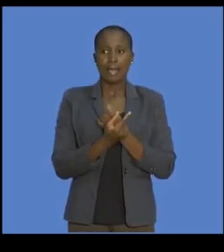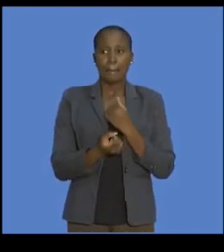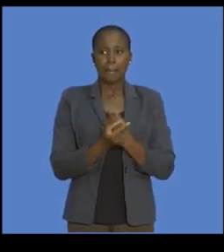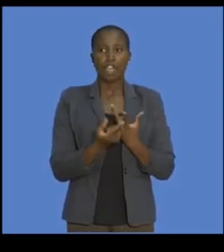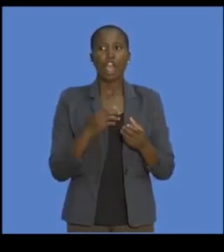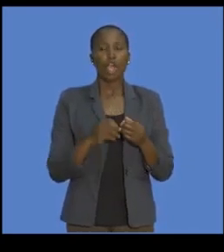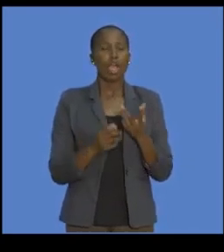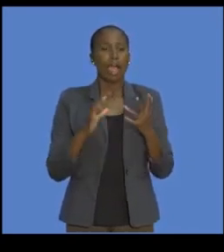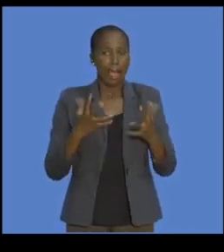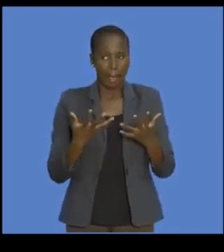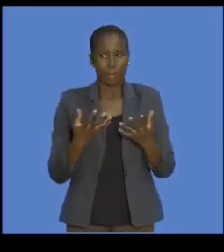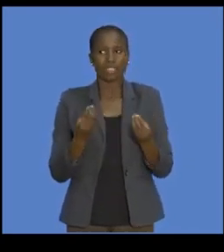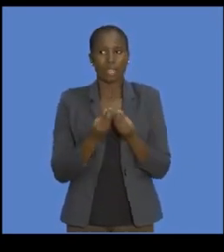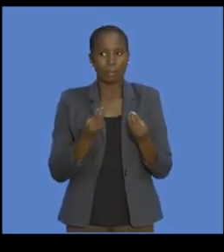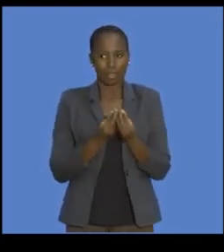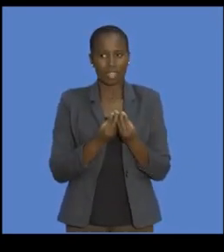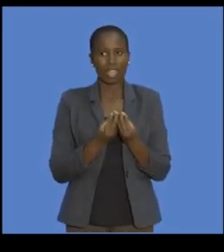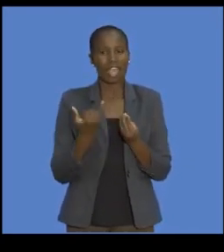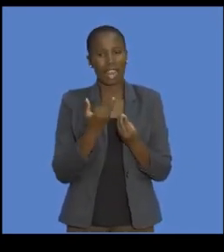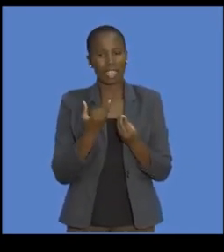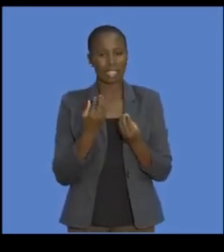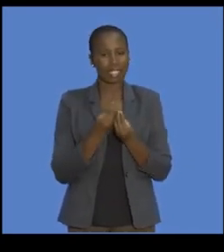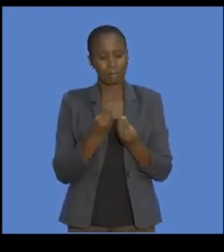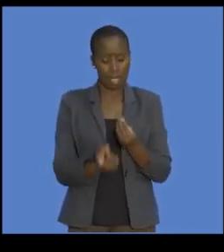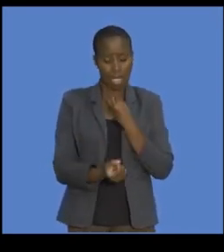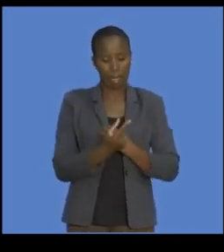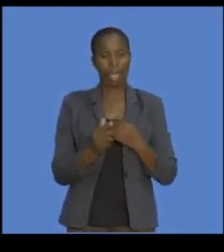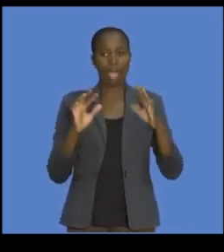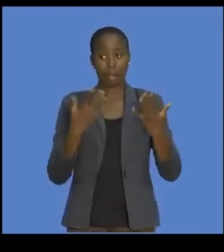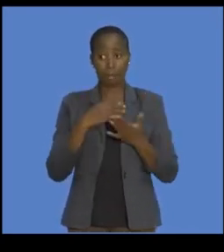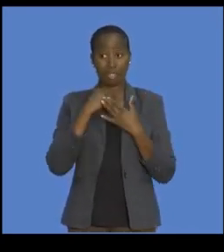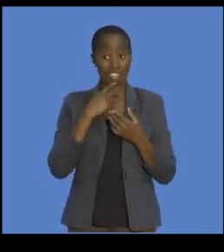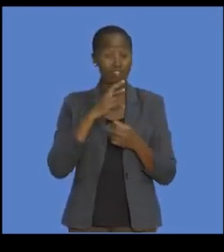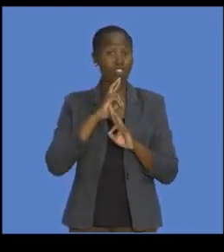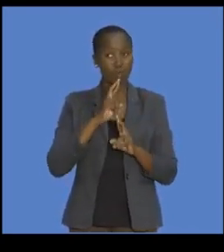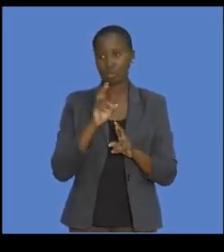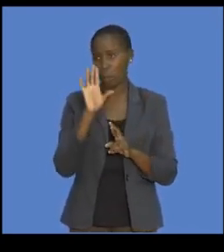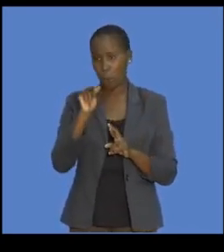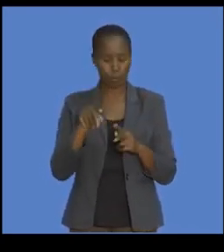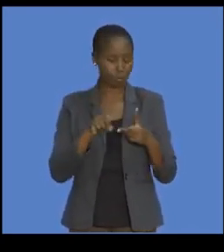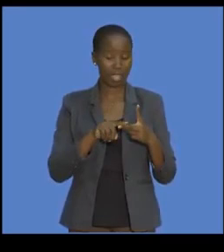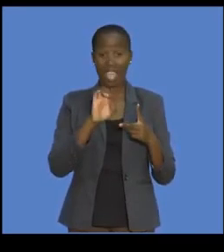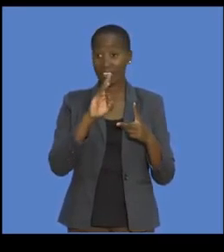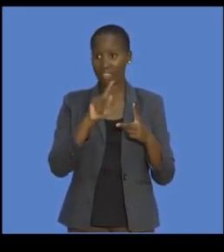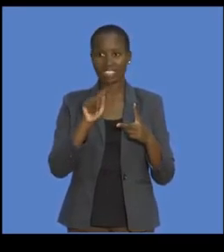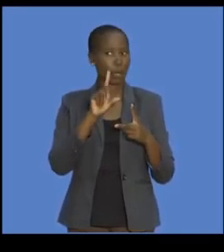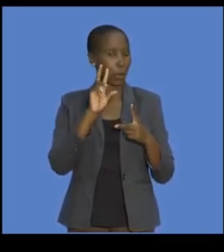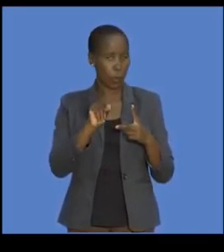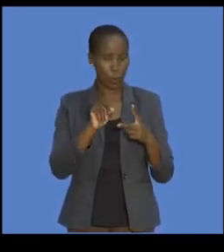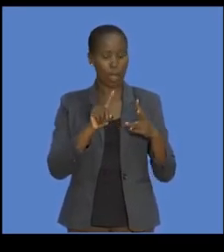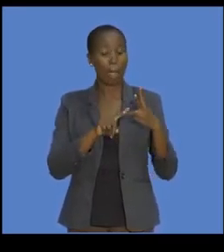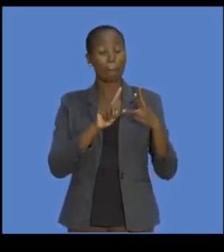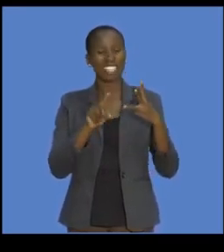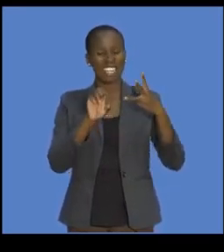is it the response? No, that's the change. The effect is the result. It's the stimulus, guys. So that is